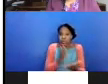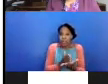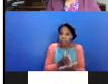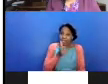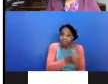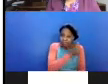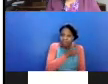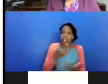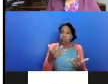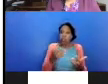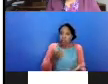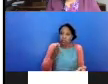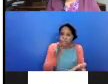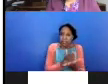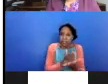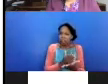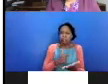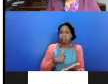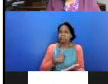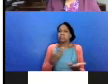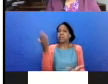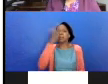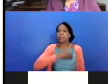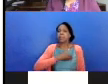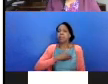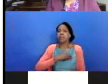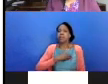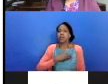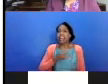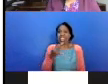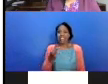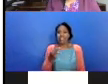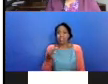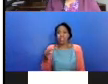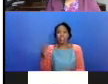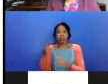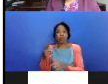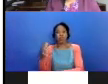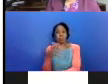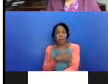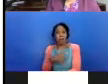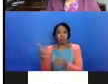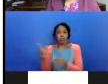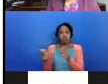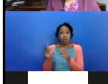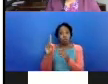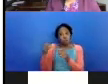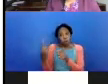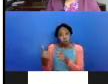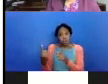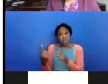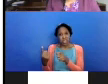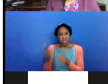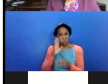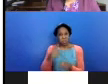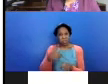the room with somebody who only wanted power and control. So again, I had these stereotypes too of the men, that they only wanted power and control. And it's not that